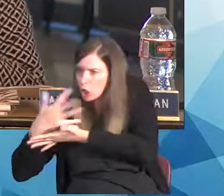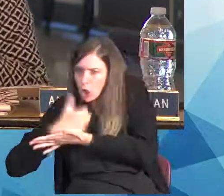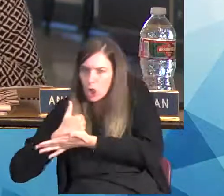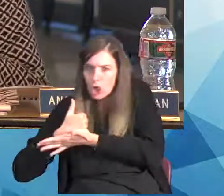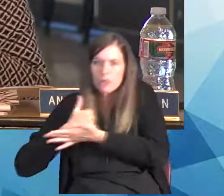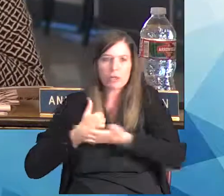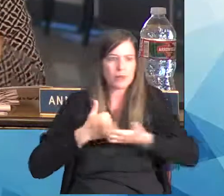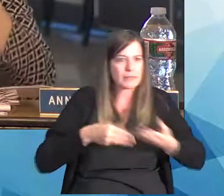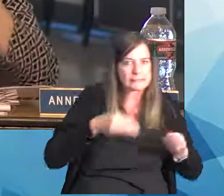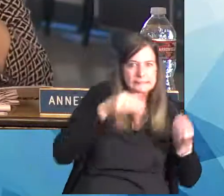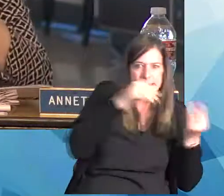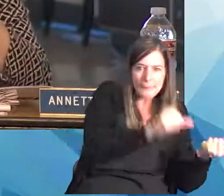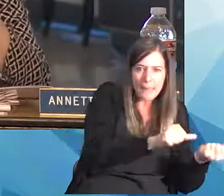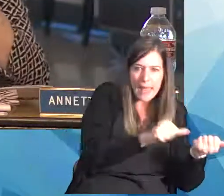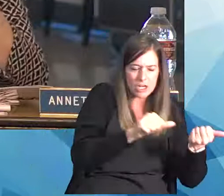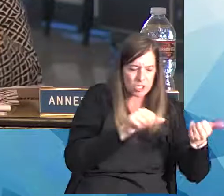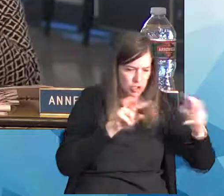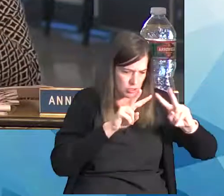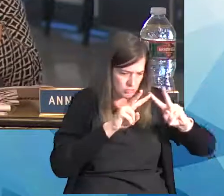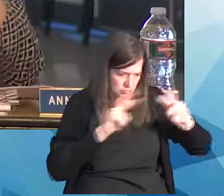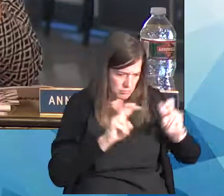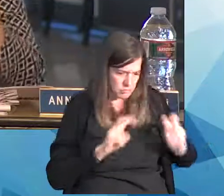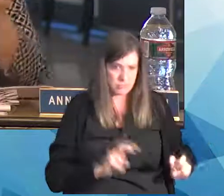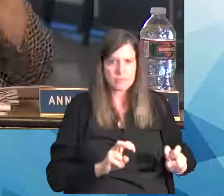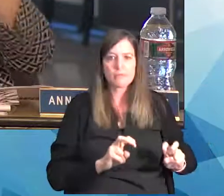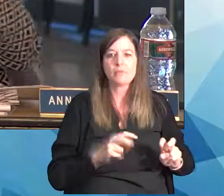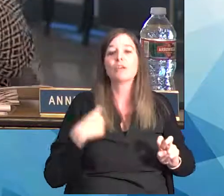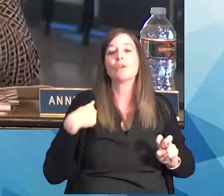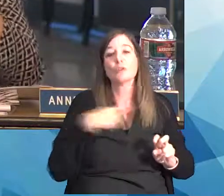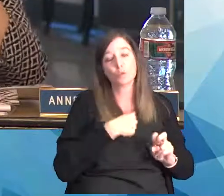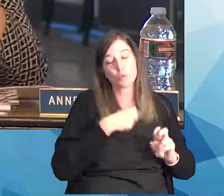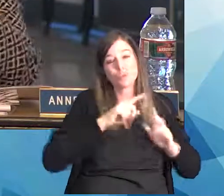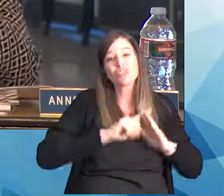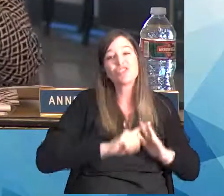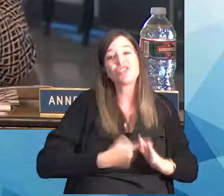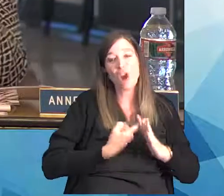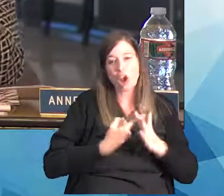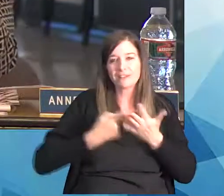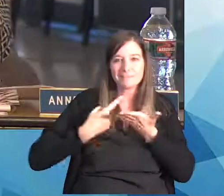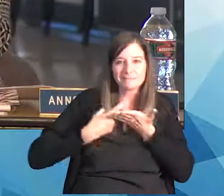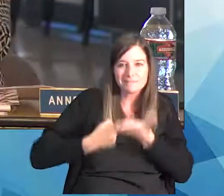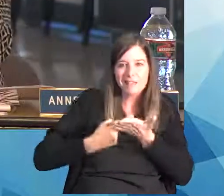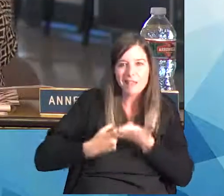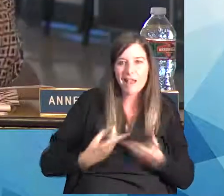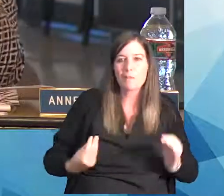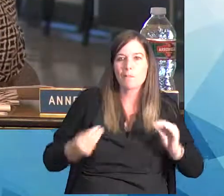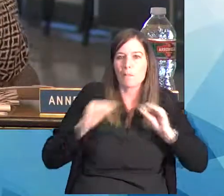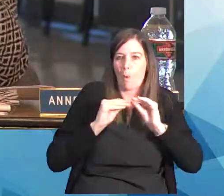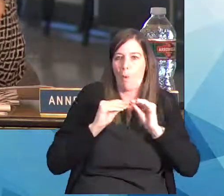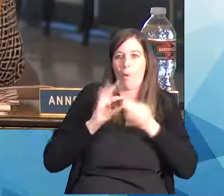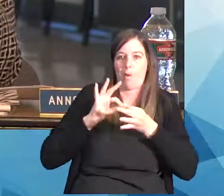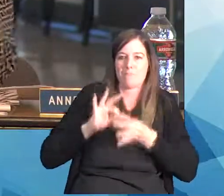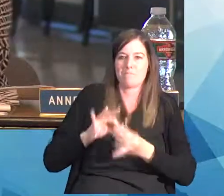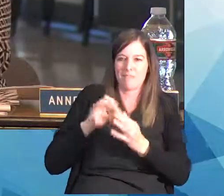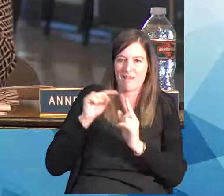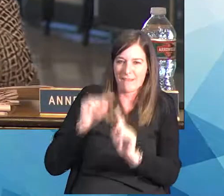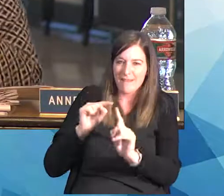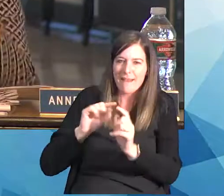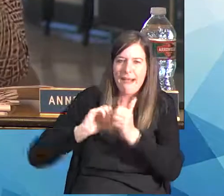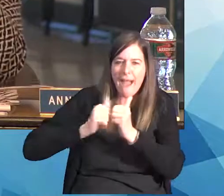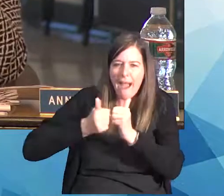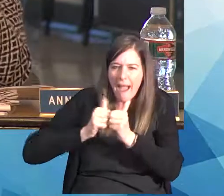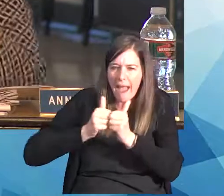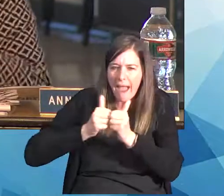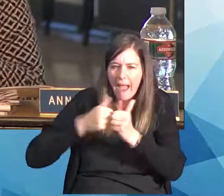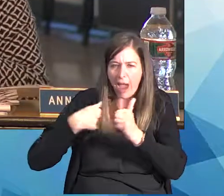expenditures. We are starting to have some conversations about how do we meet the strategic plan